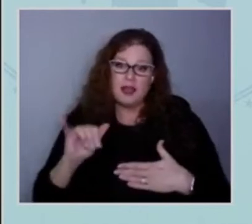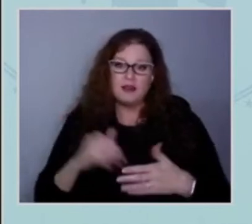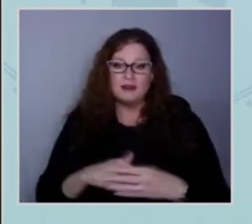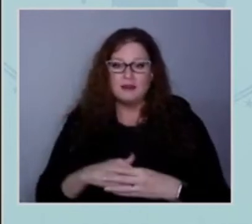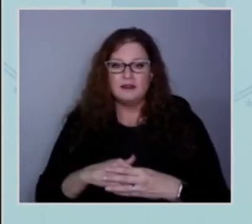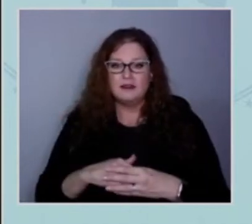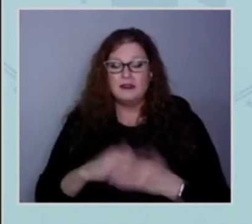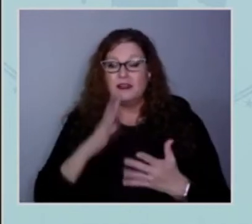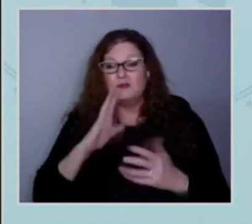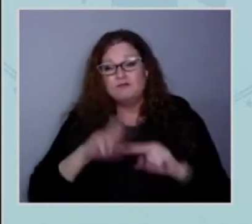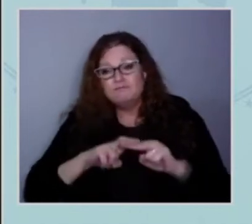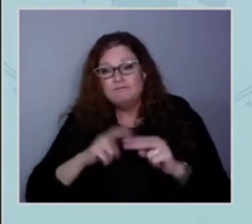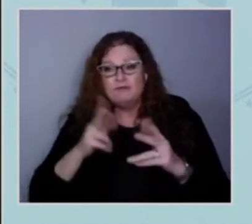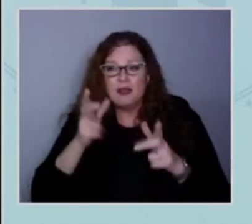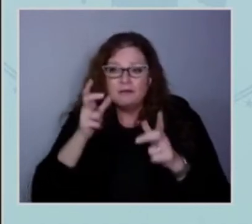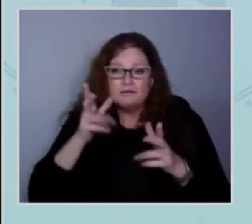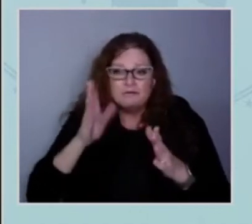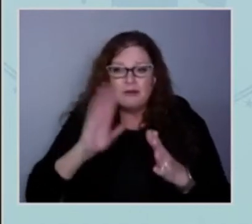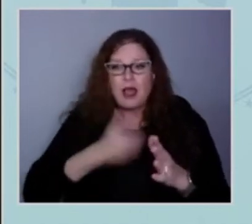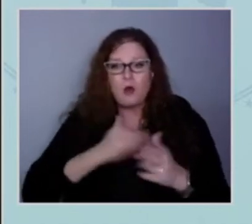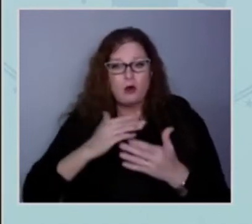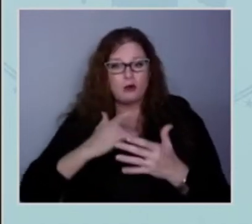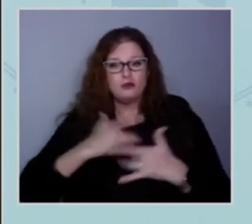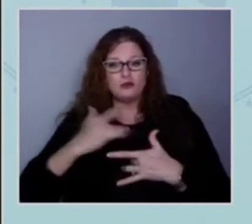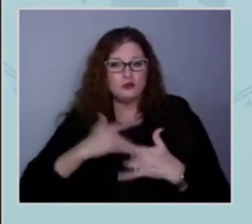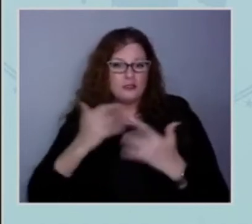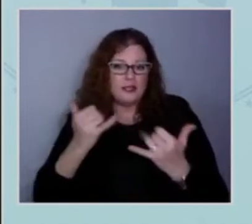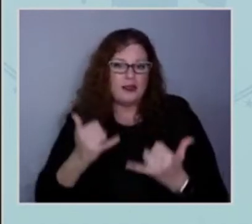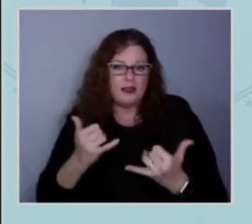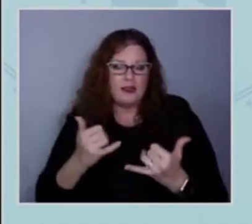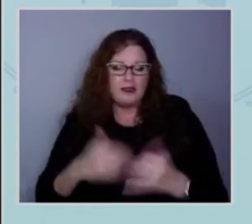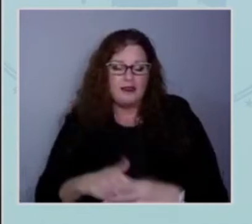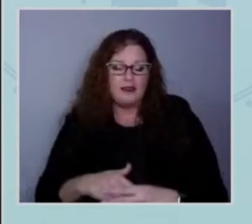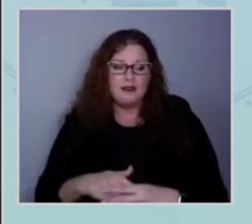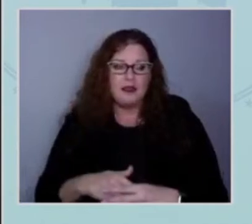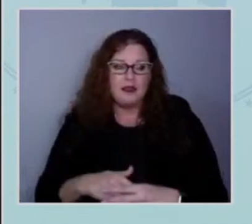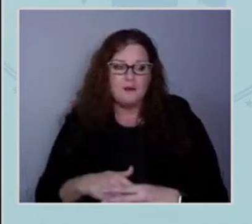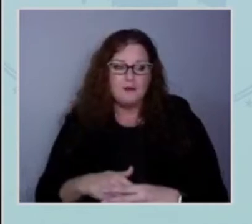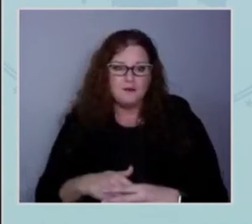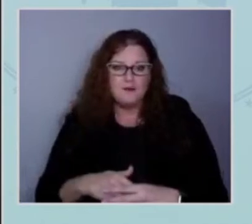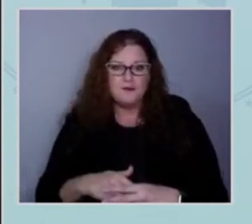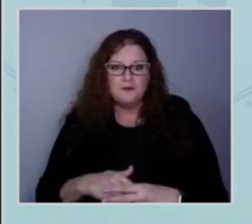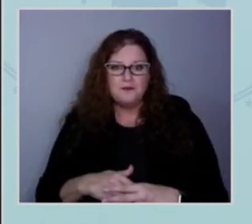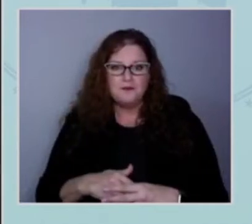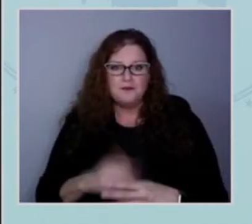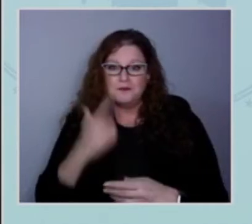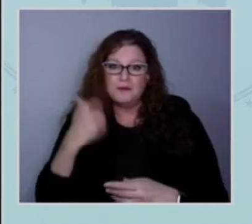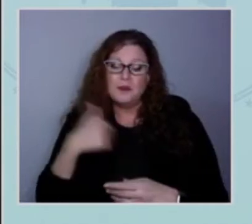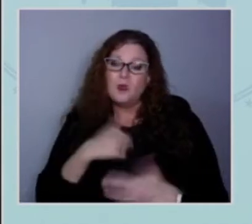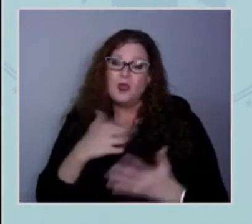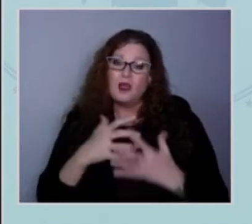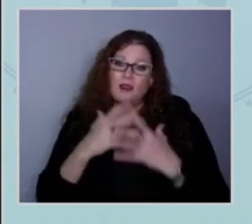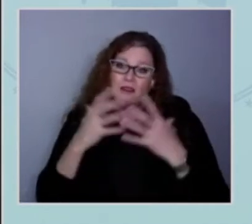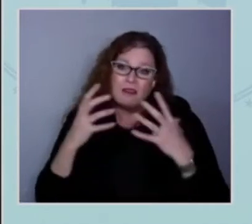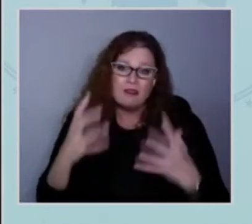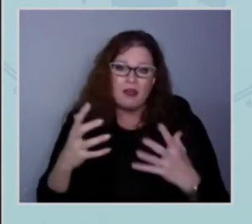your time. I really appreciate it, for you sitting down and listening to our concerns